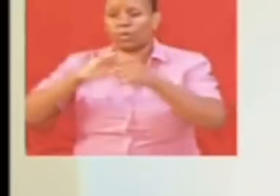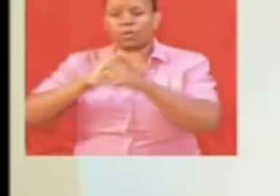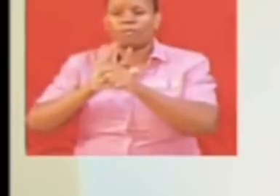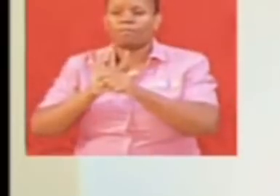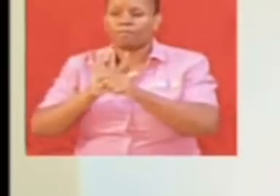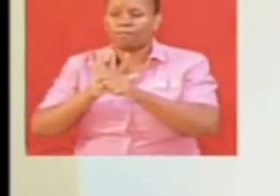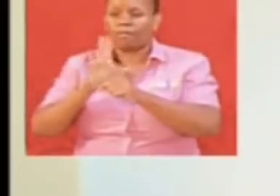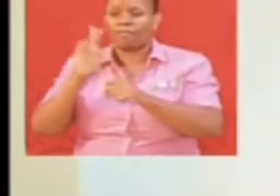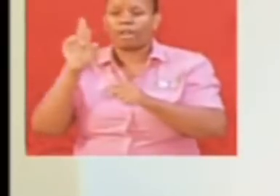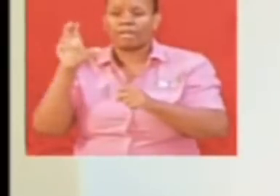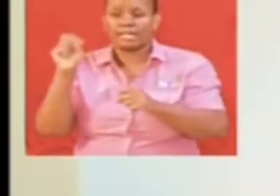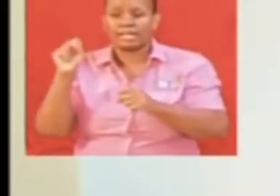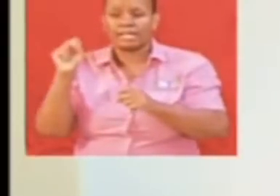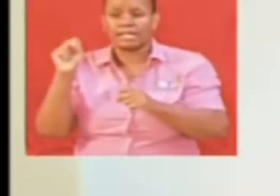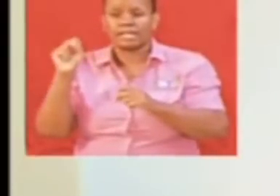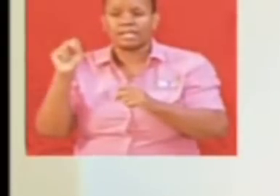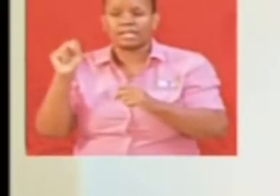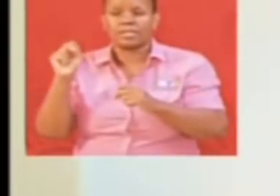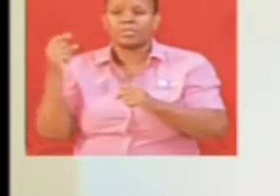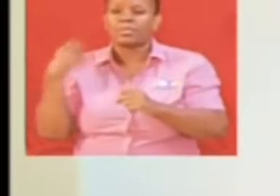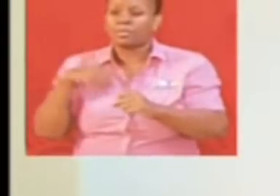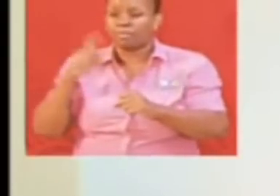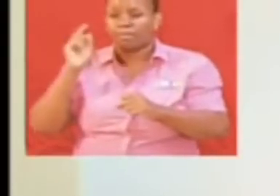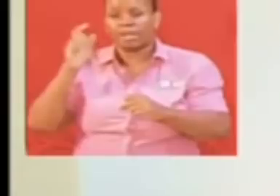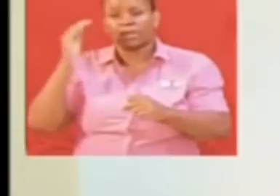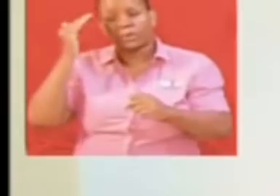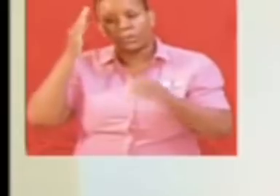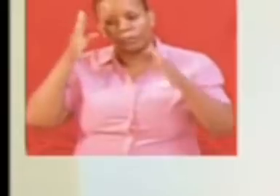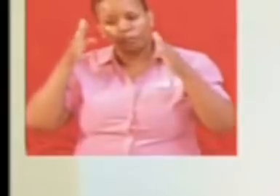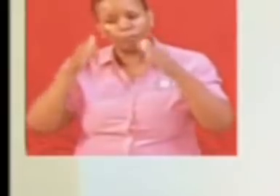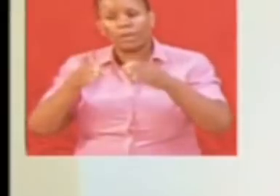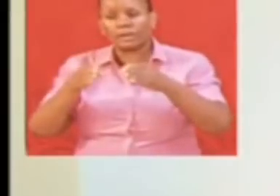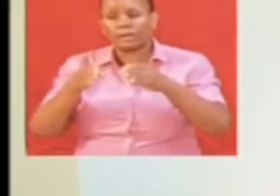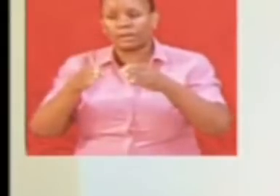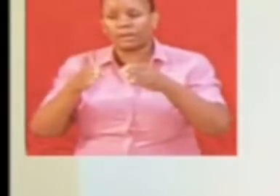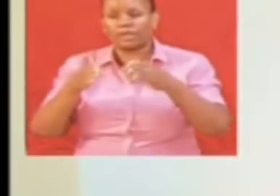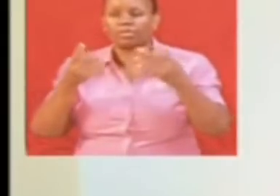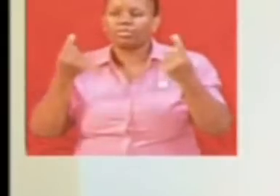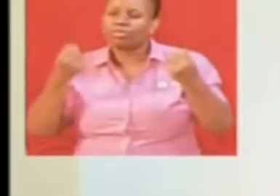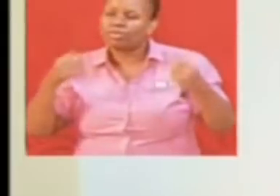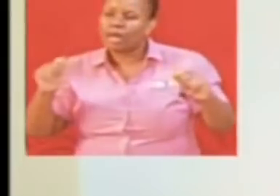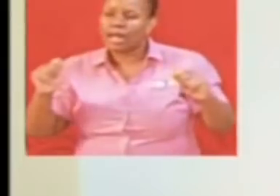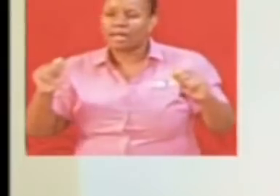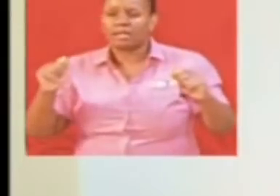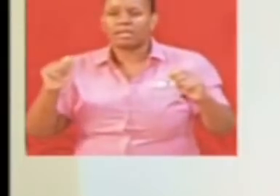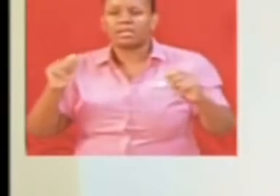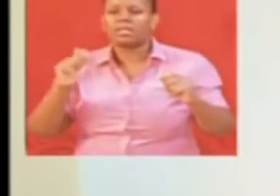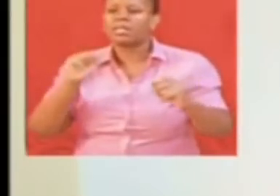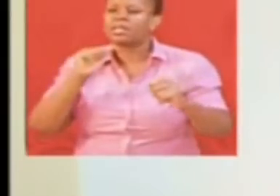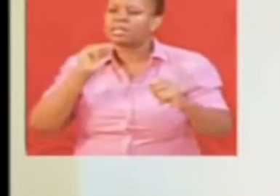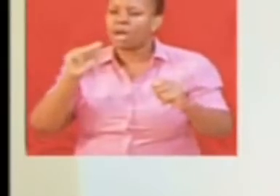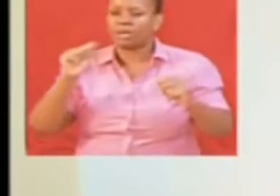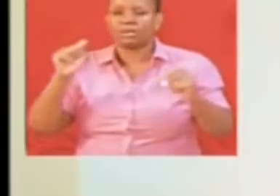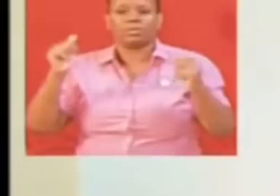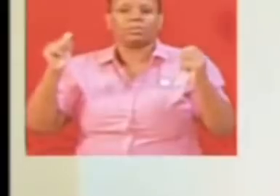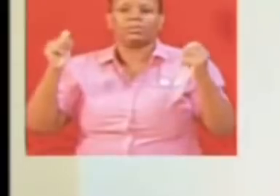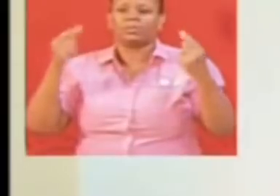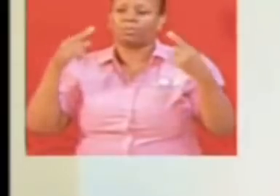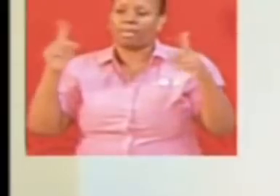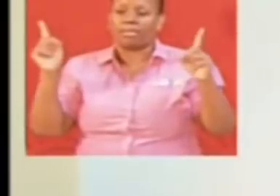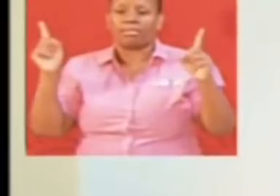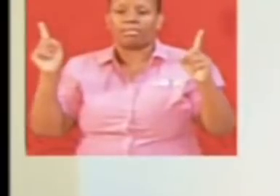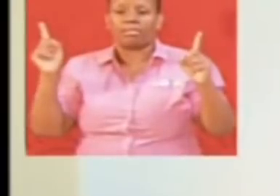it, being cognizant of it, responding in a way that it doesn't get the better of us, but trying to ensure that